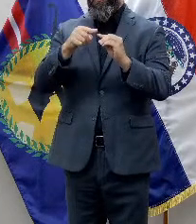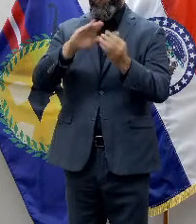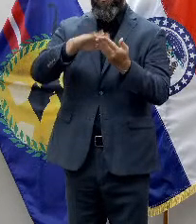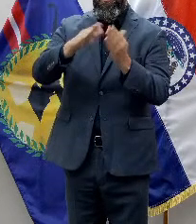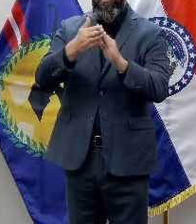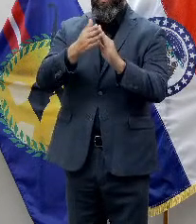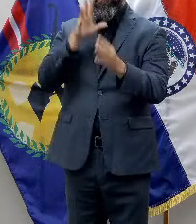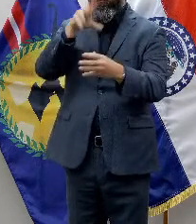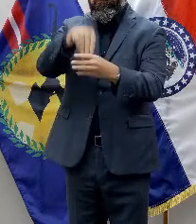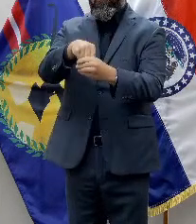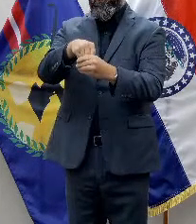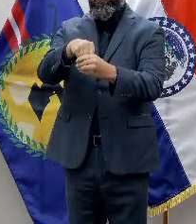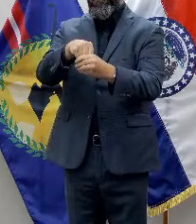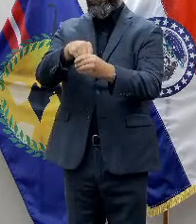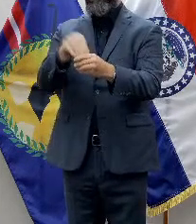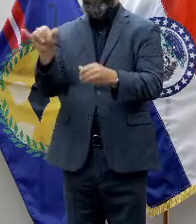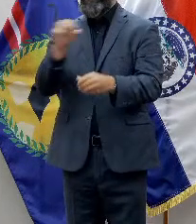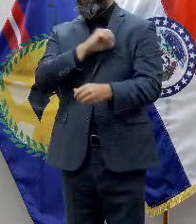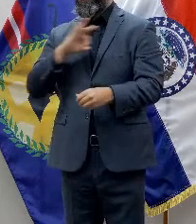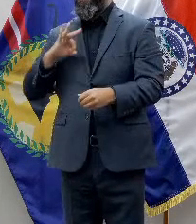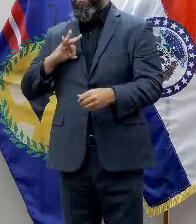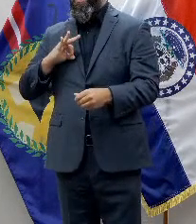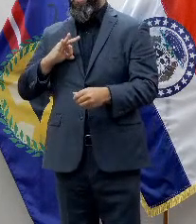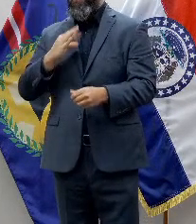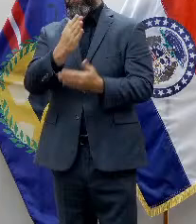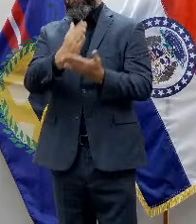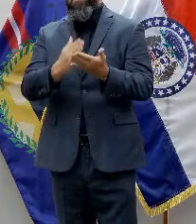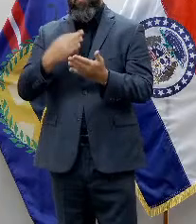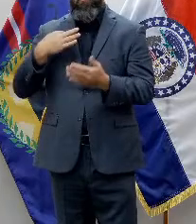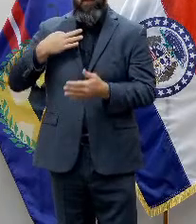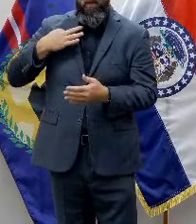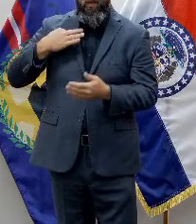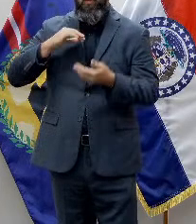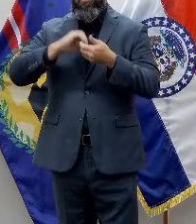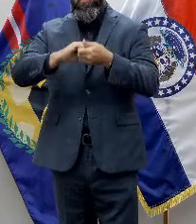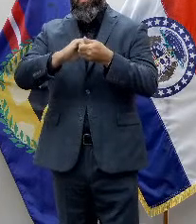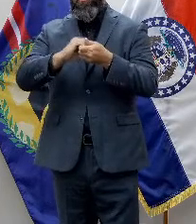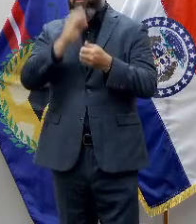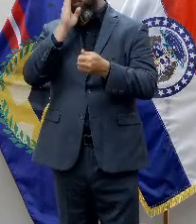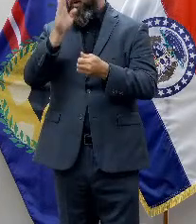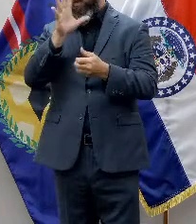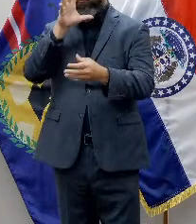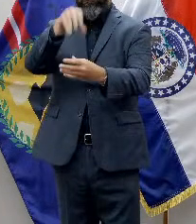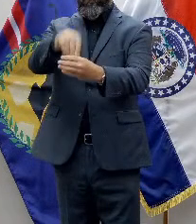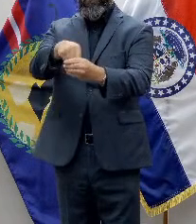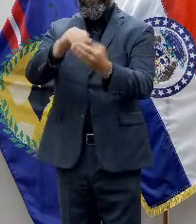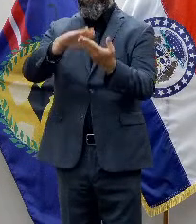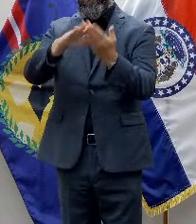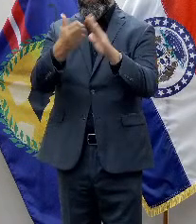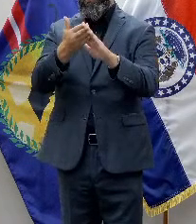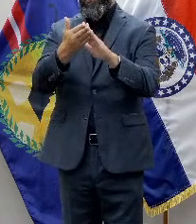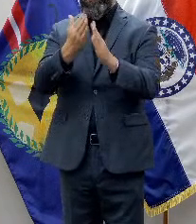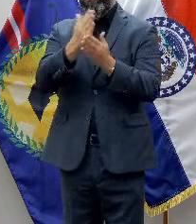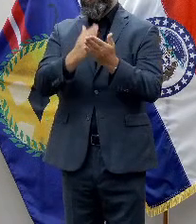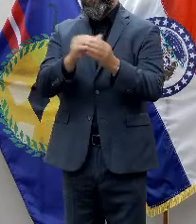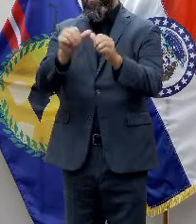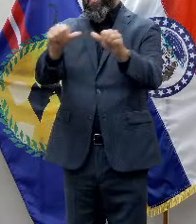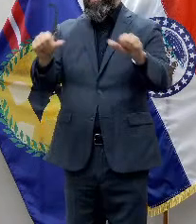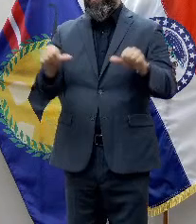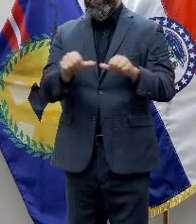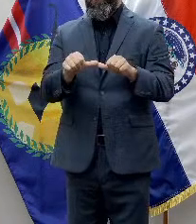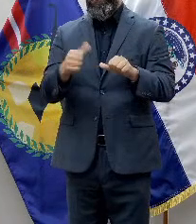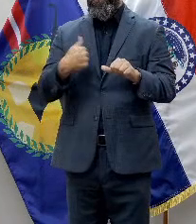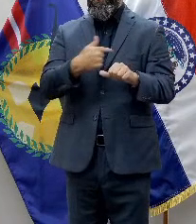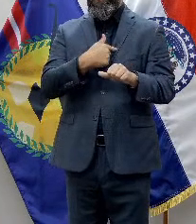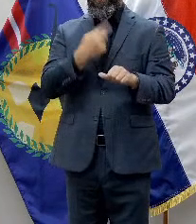where our staff, most likely, and some of our volunteers and partners are directly engaging in the community in some of our areas that